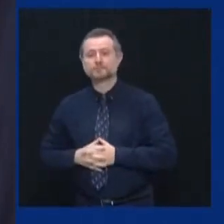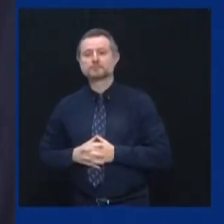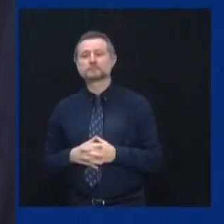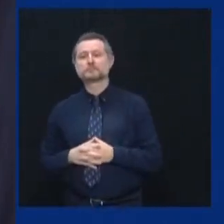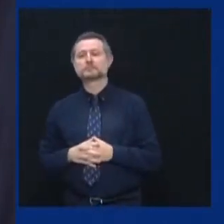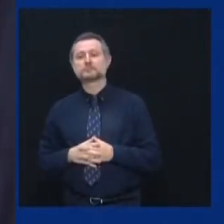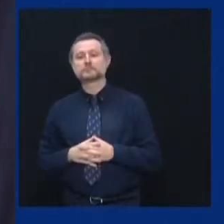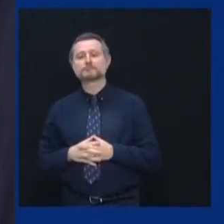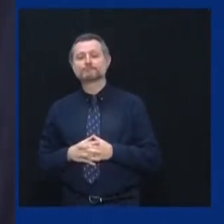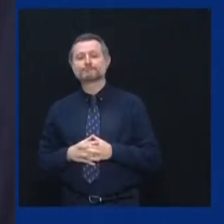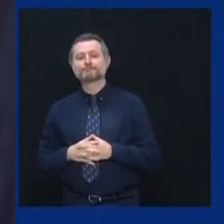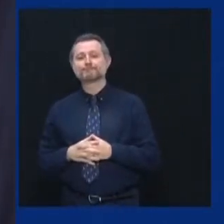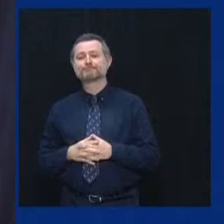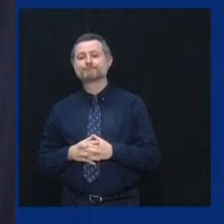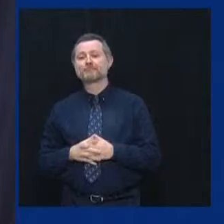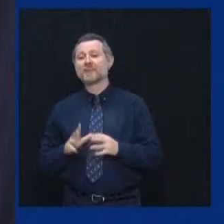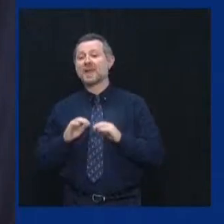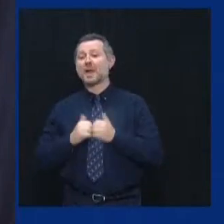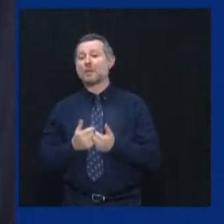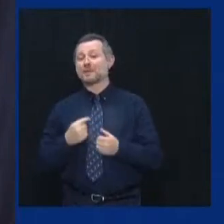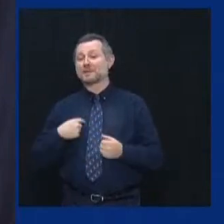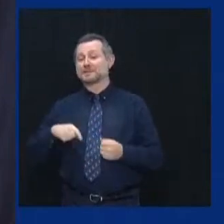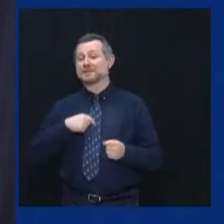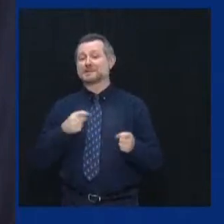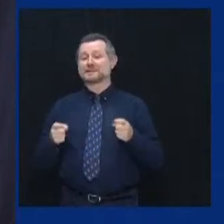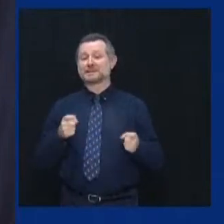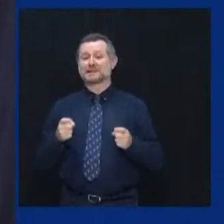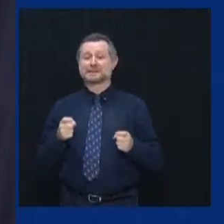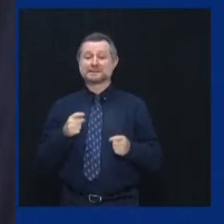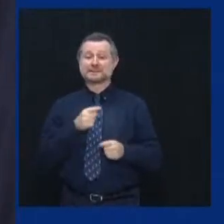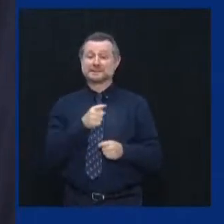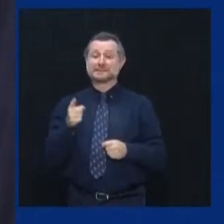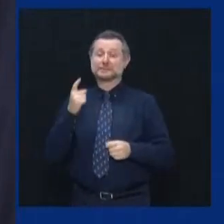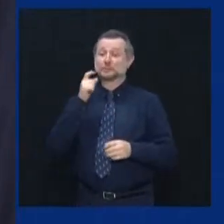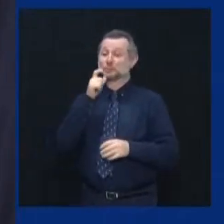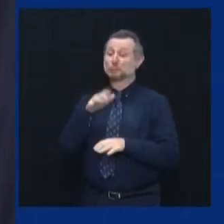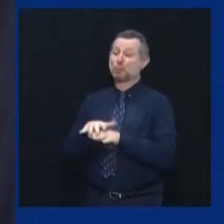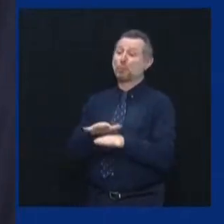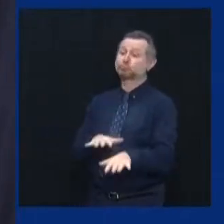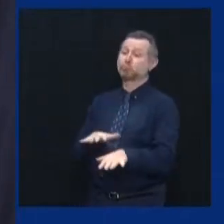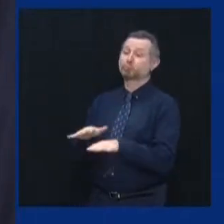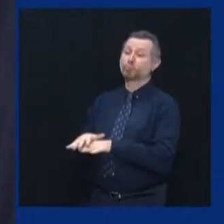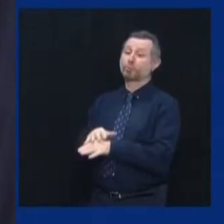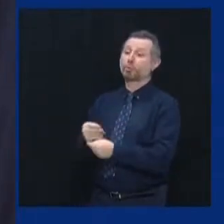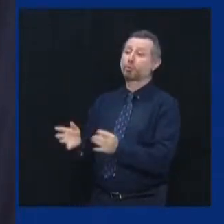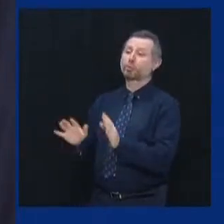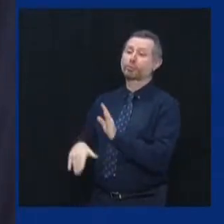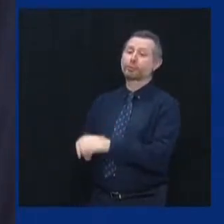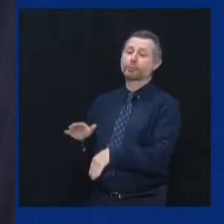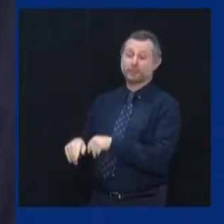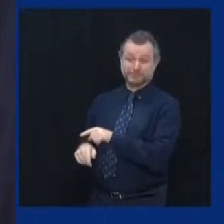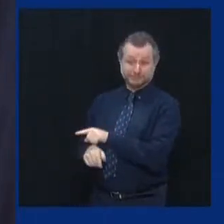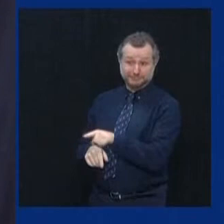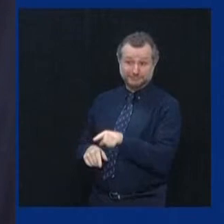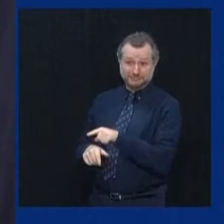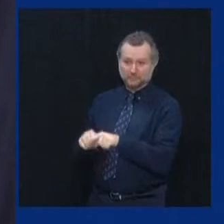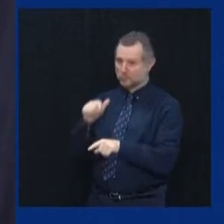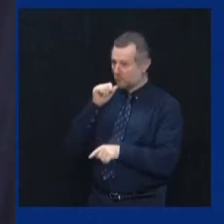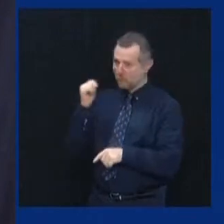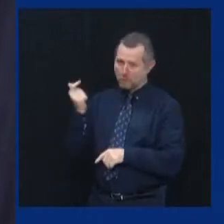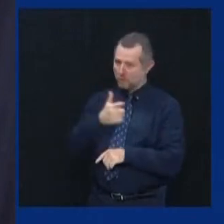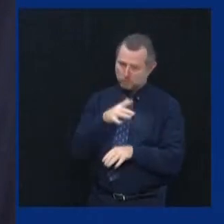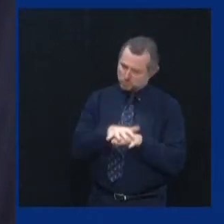main way we're addressing the slow distribution by the hospitals, and again, not all hospitals were